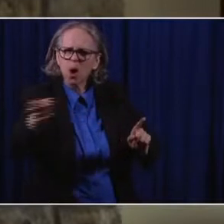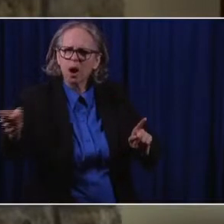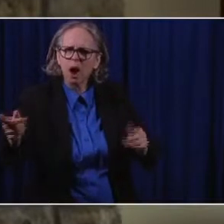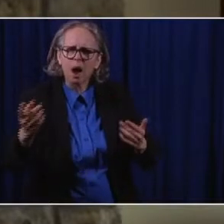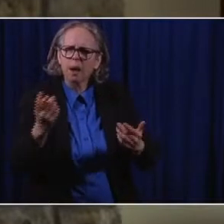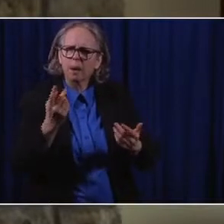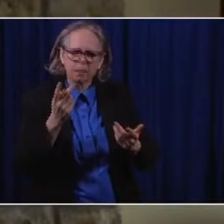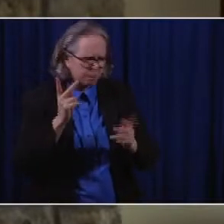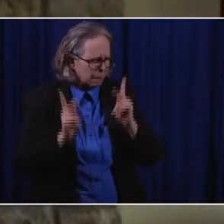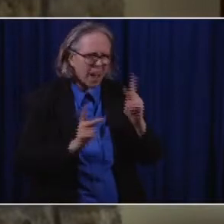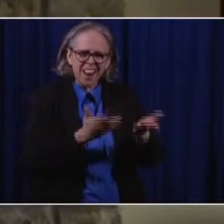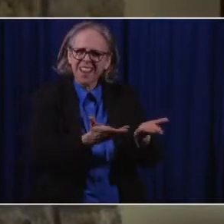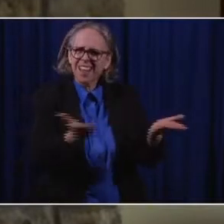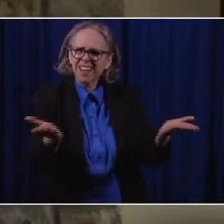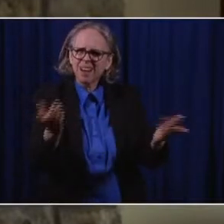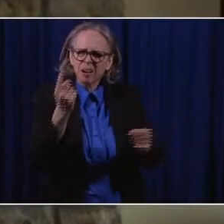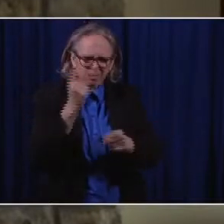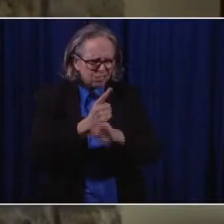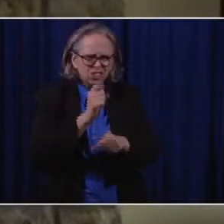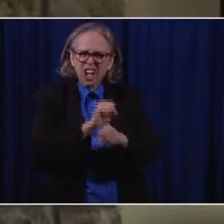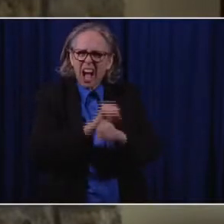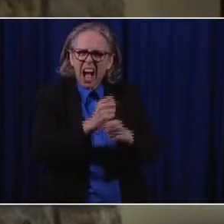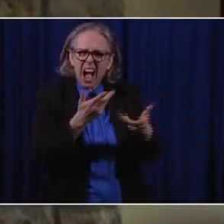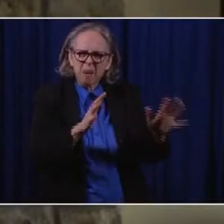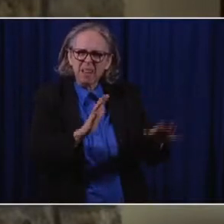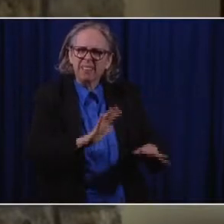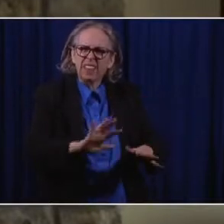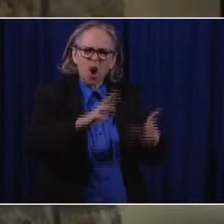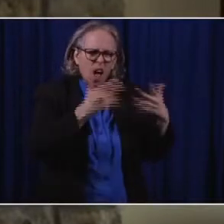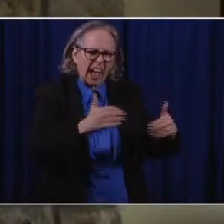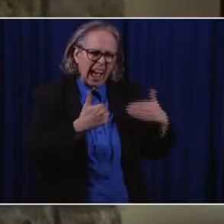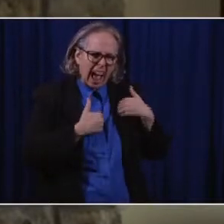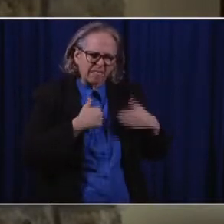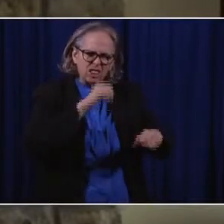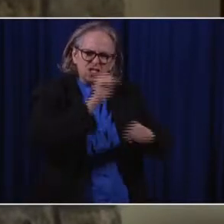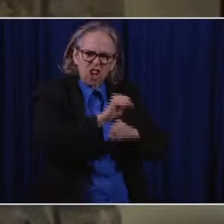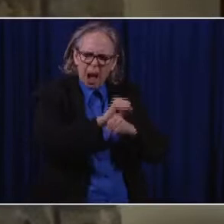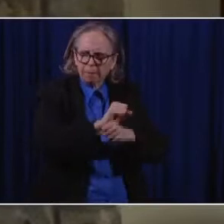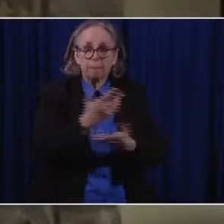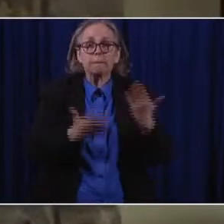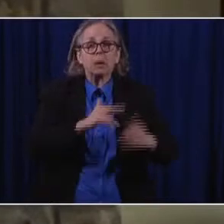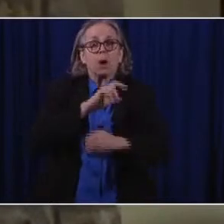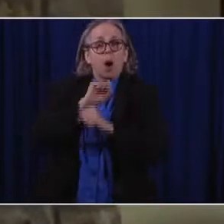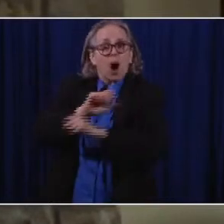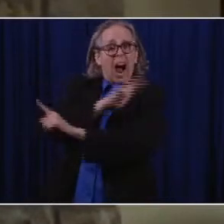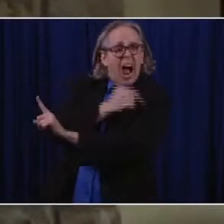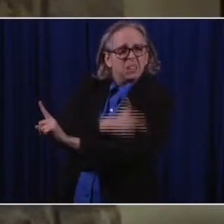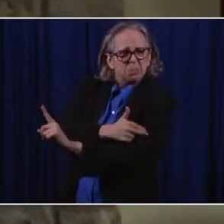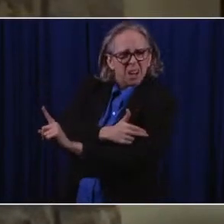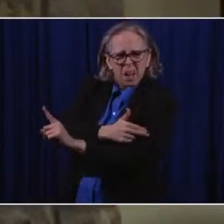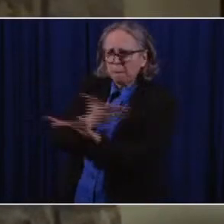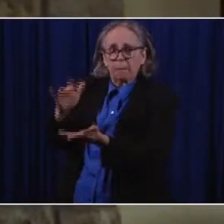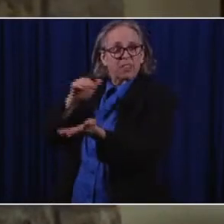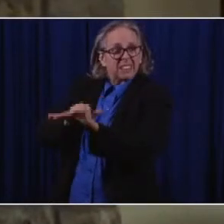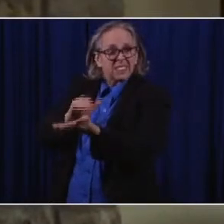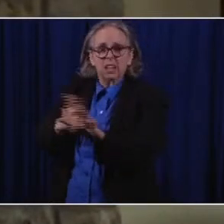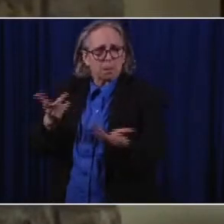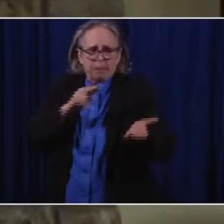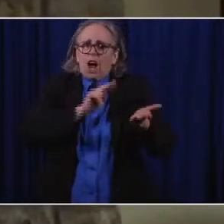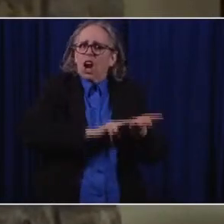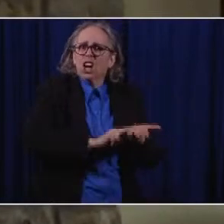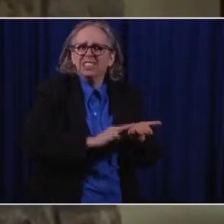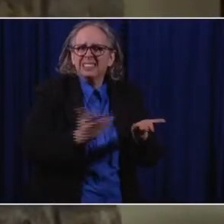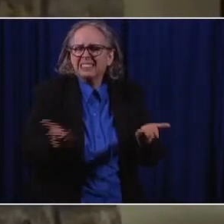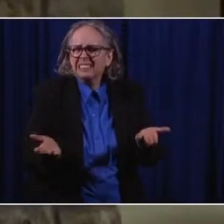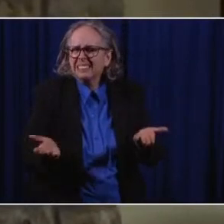them out of hospitals and offices all around the state. You also